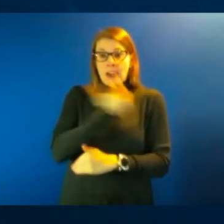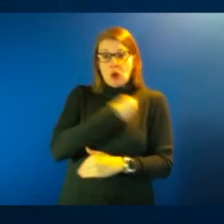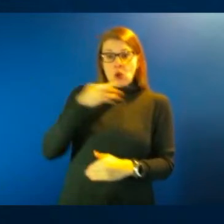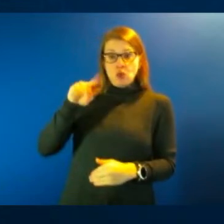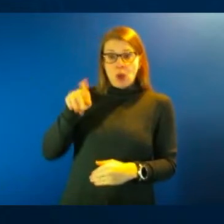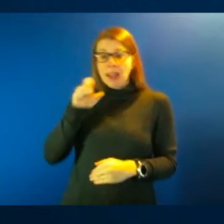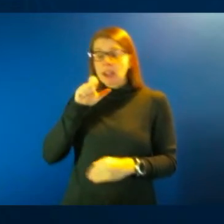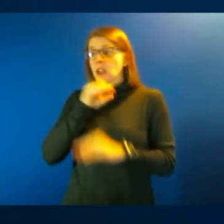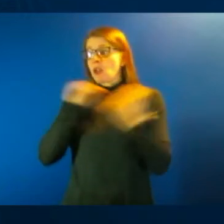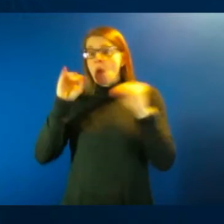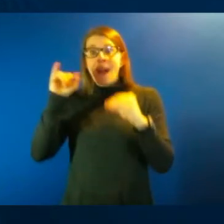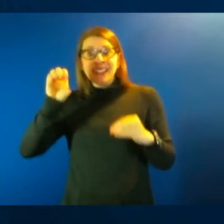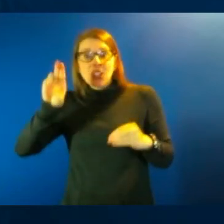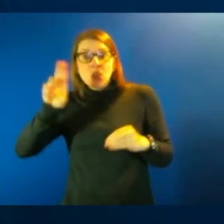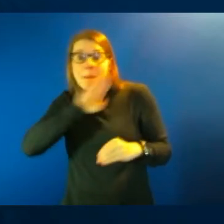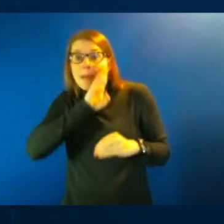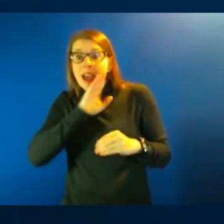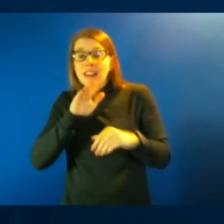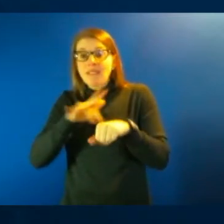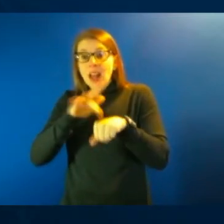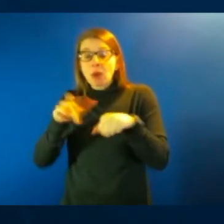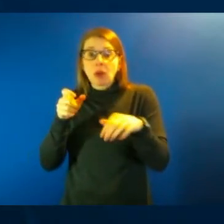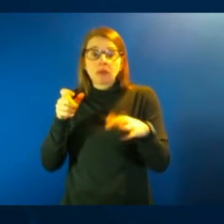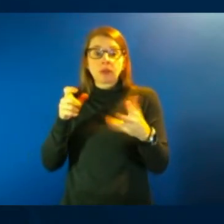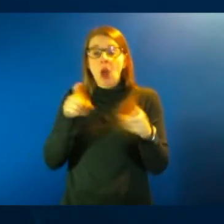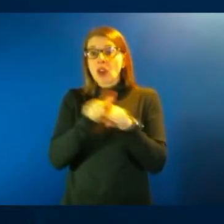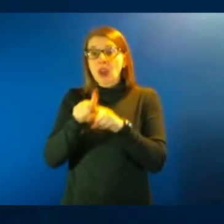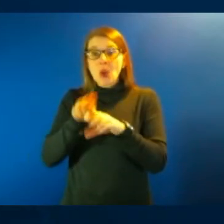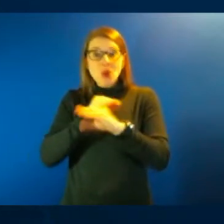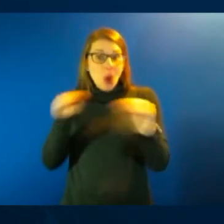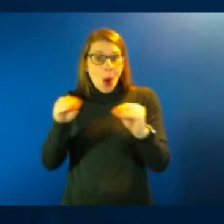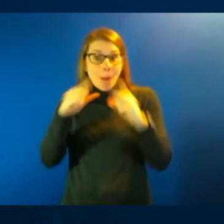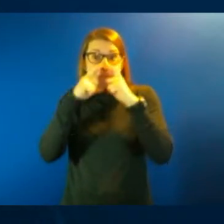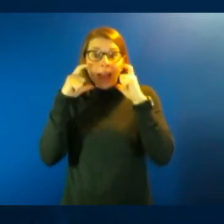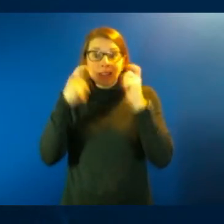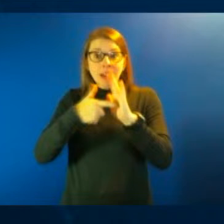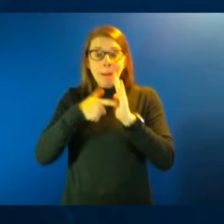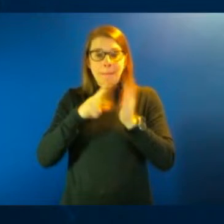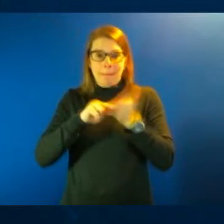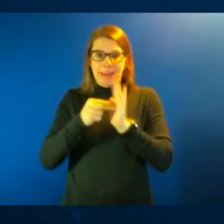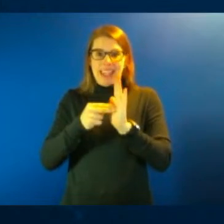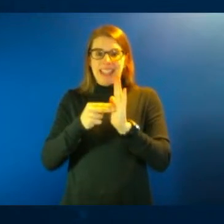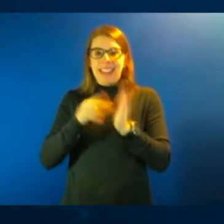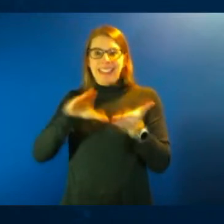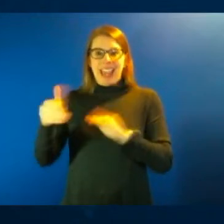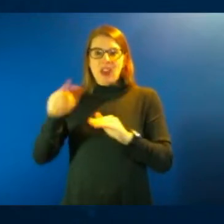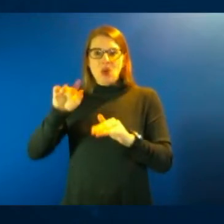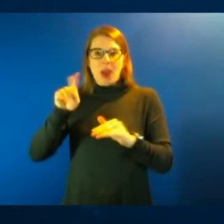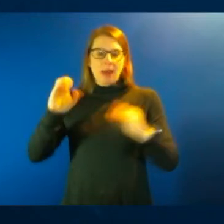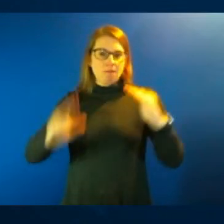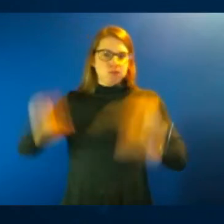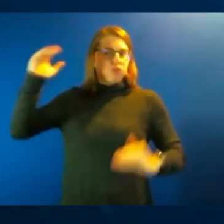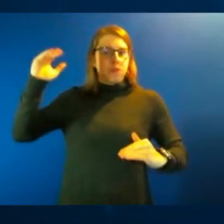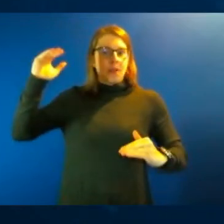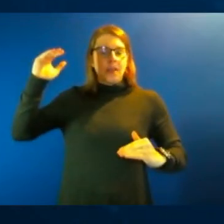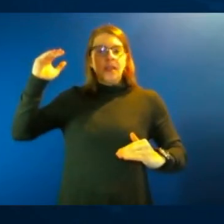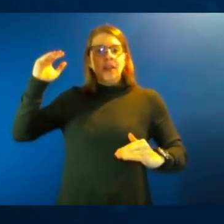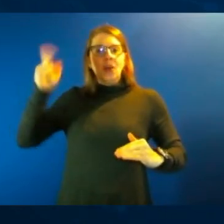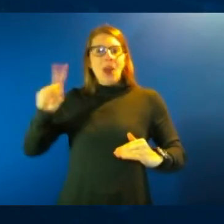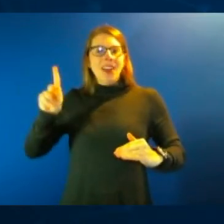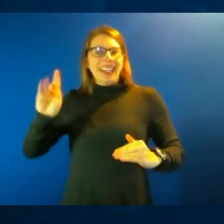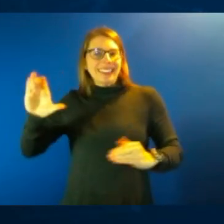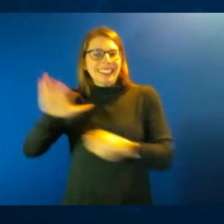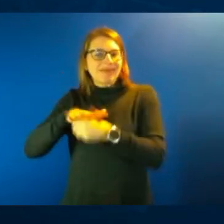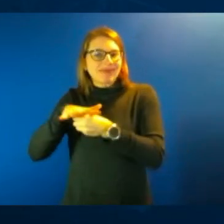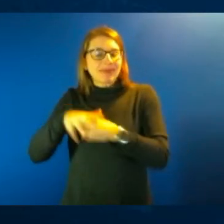ICU bed available, and that had no mask requirement were the ones that had the highest death rates in the Kansas City metro. And so if you're one of these